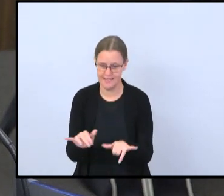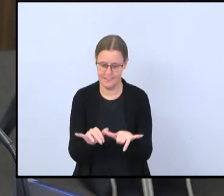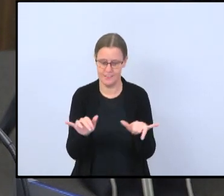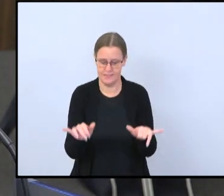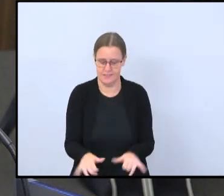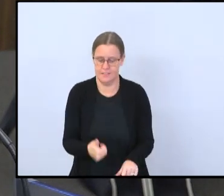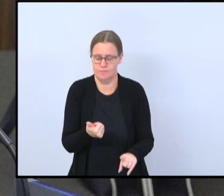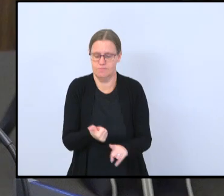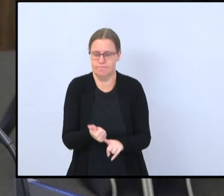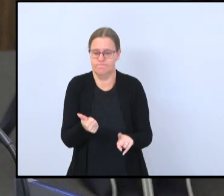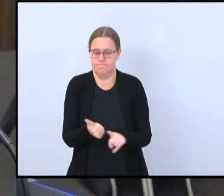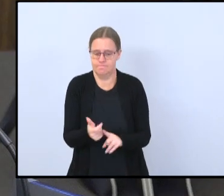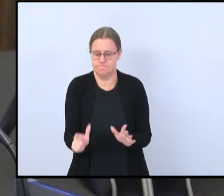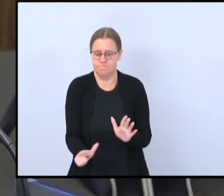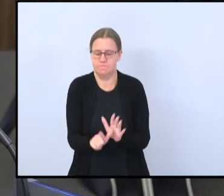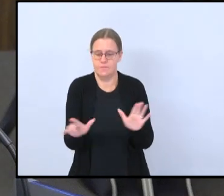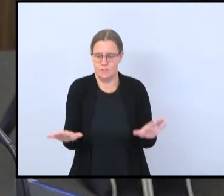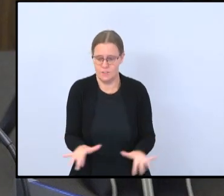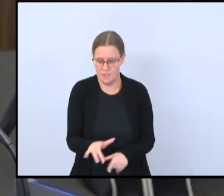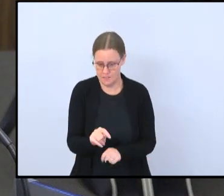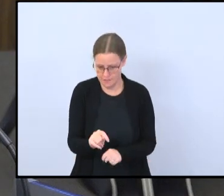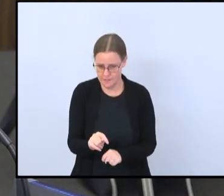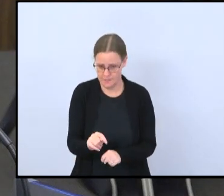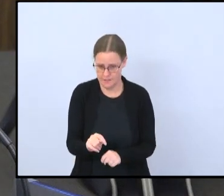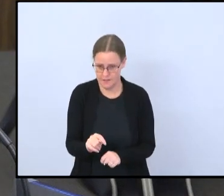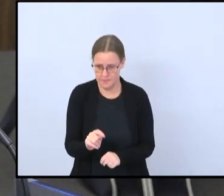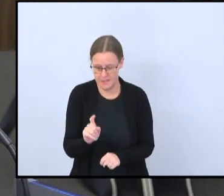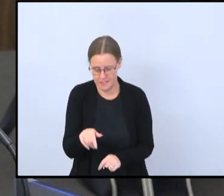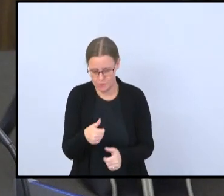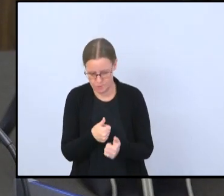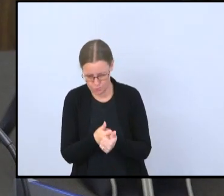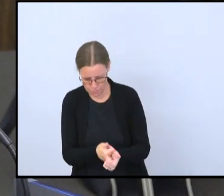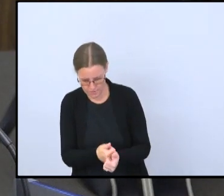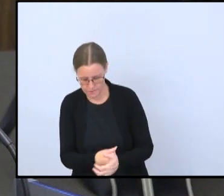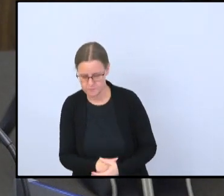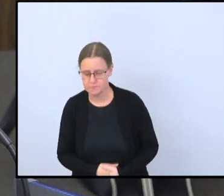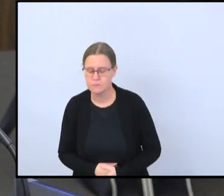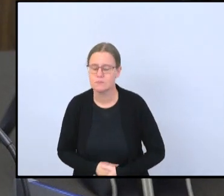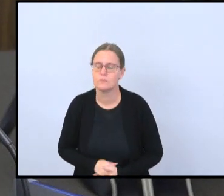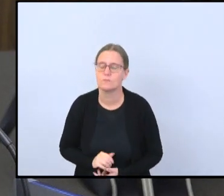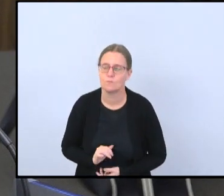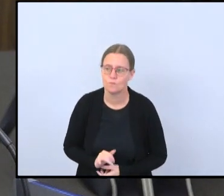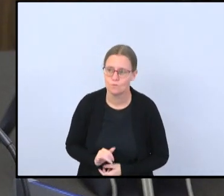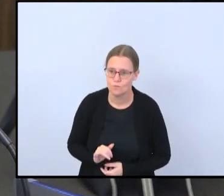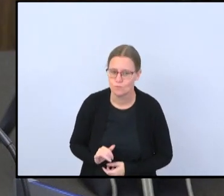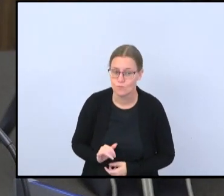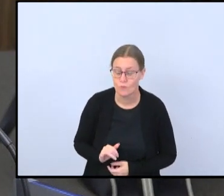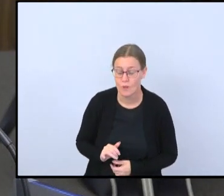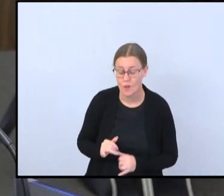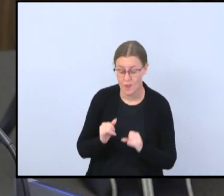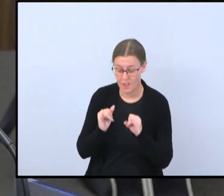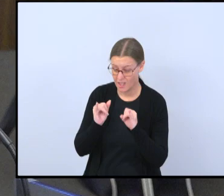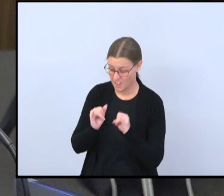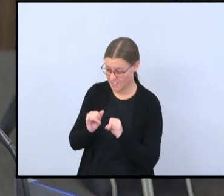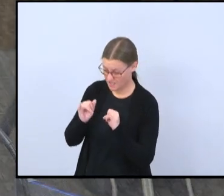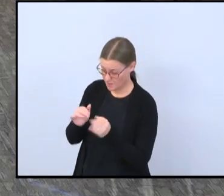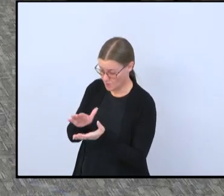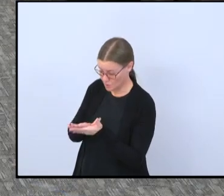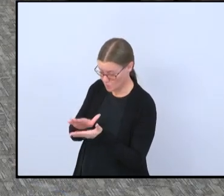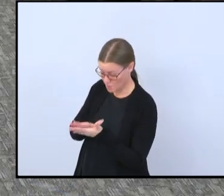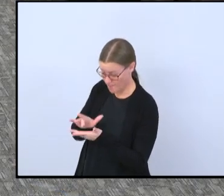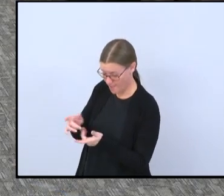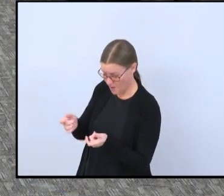automated, but it has to be tracked if it makes sense. So will individual schools have control of